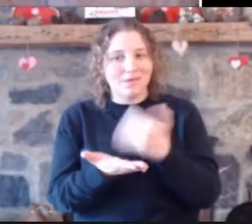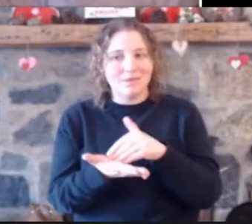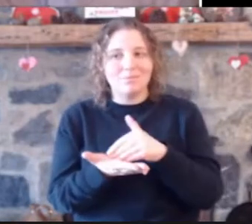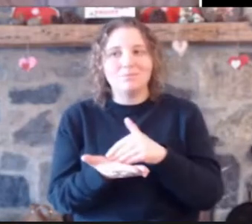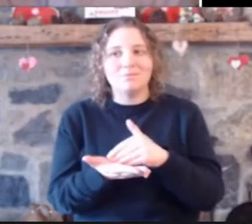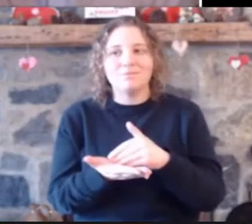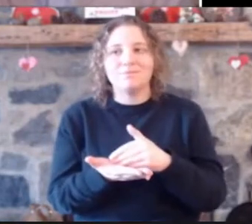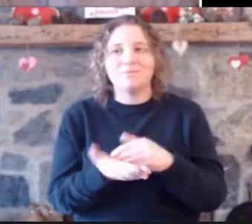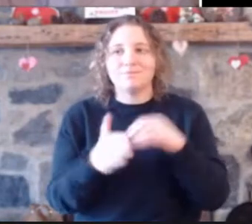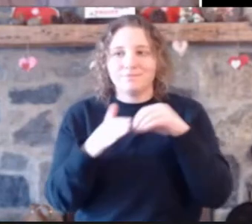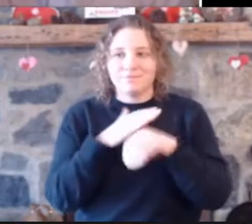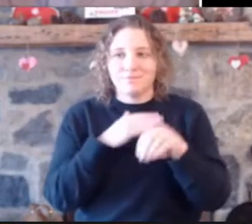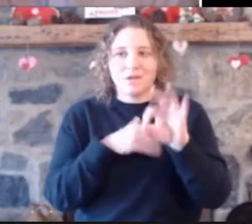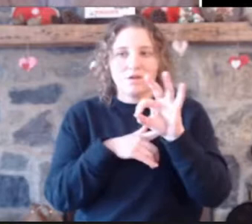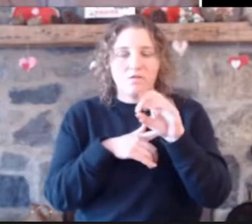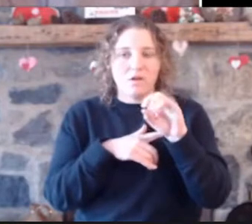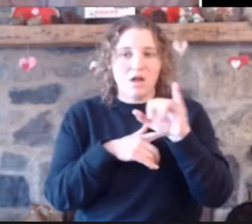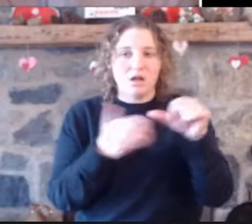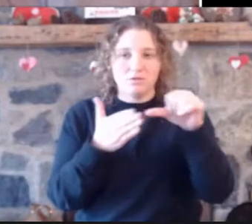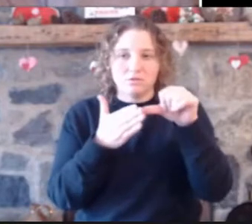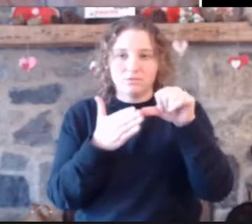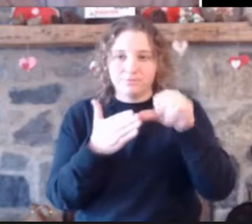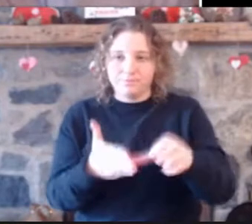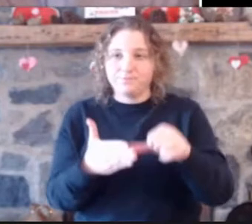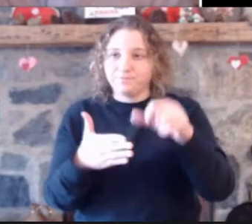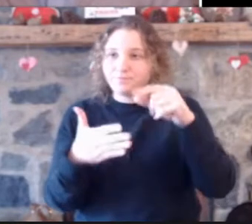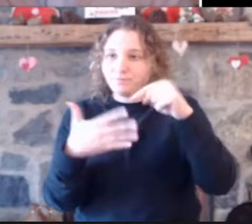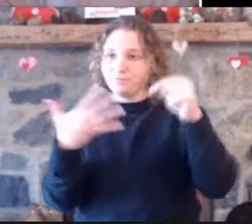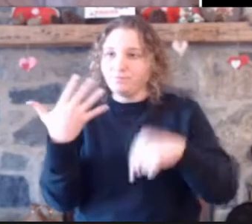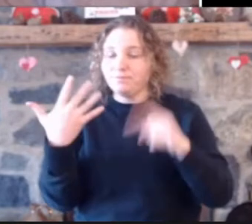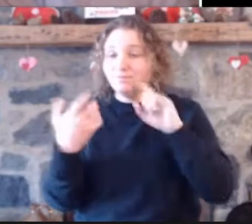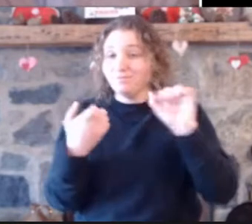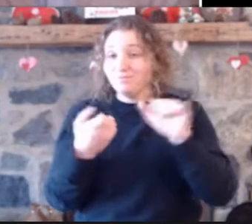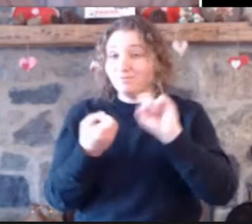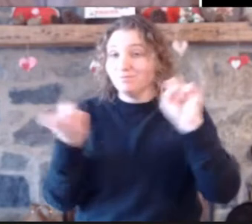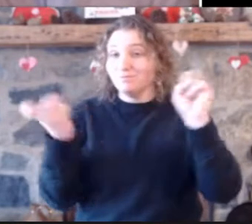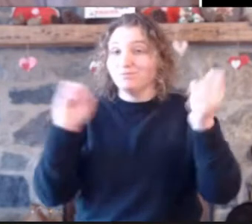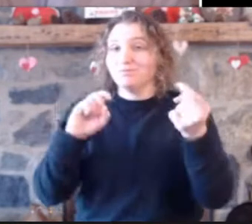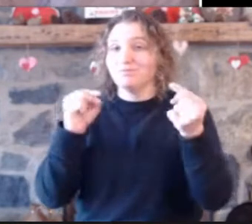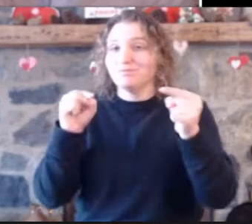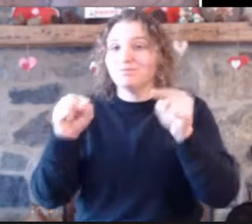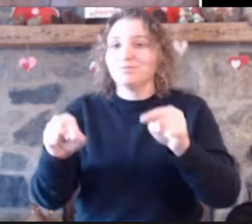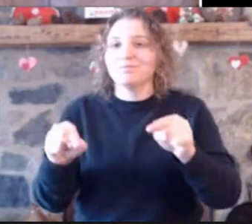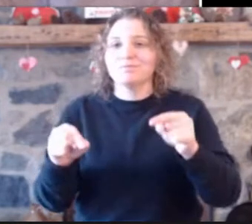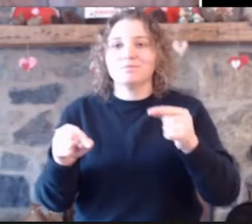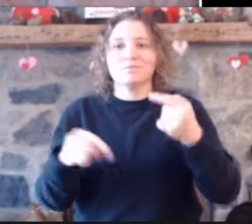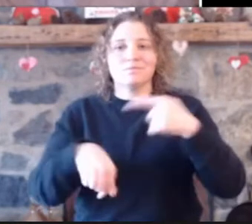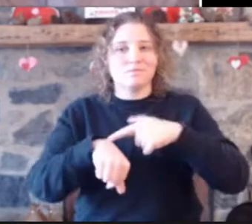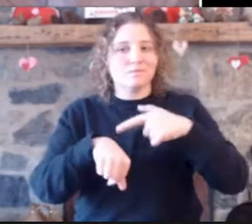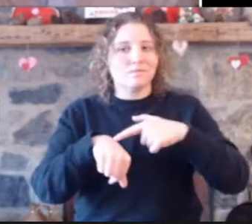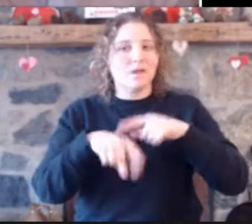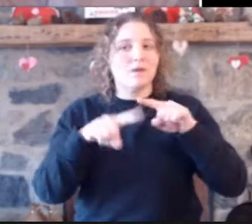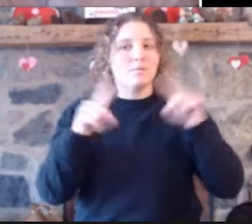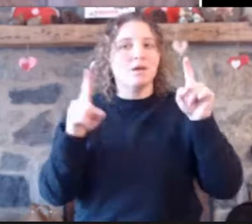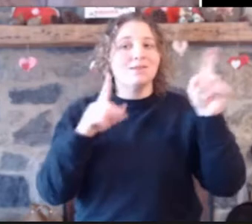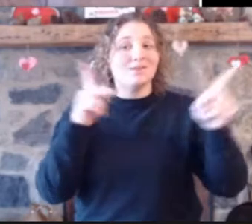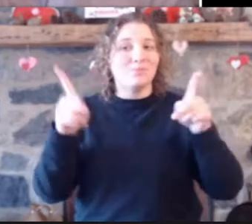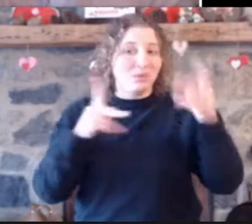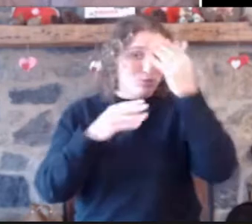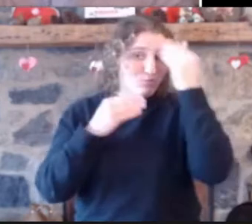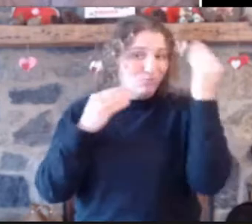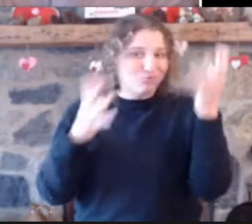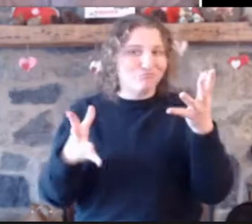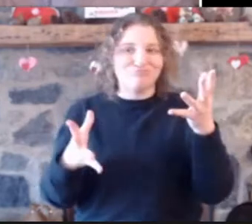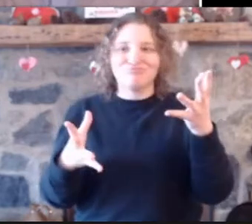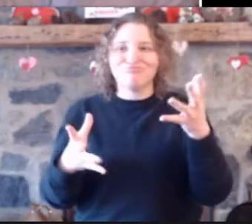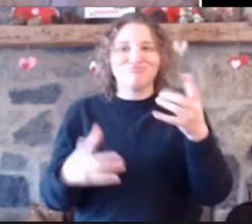fossil record or elsewhere for any of the changes proposed during this immensity of time, but the public hears nothing of this problem.